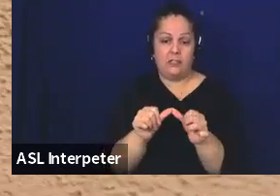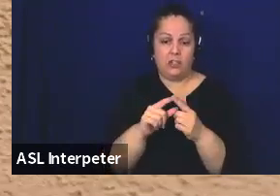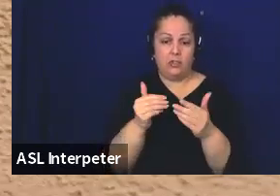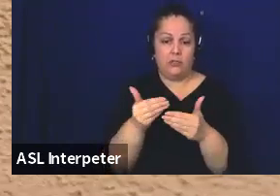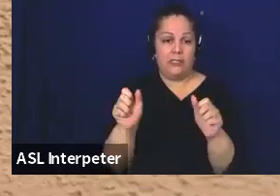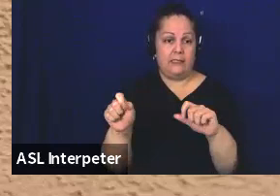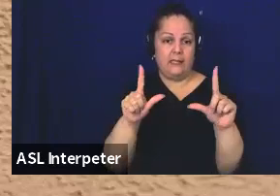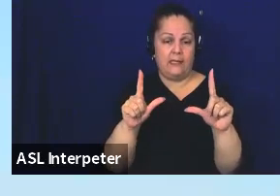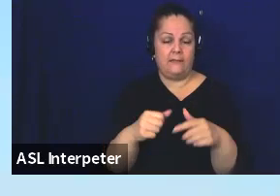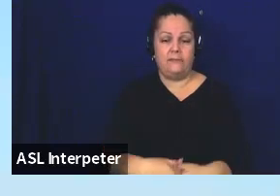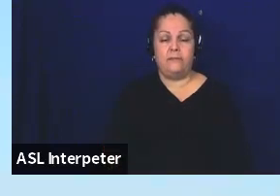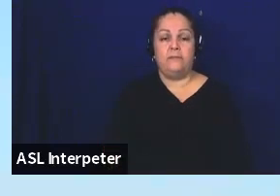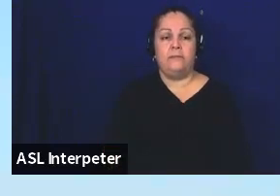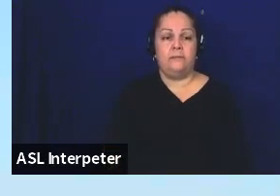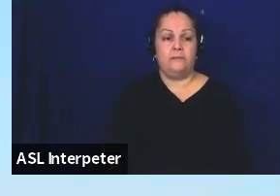next slide.